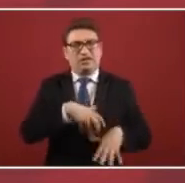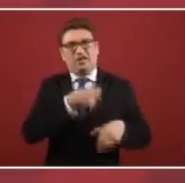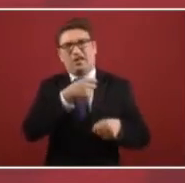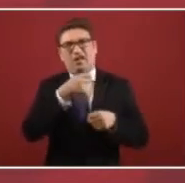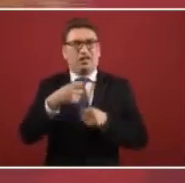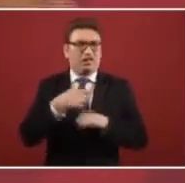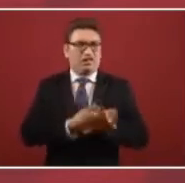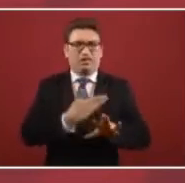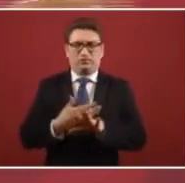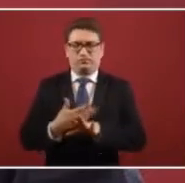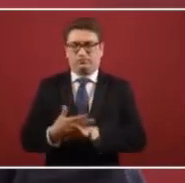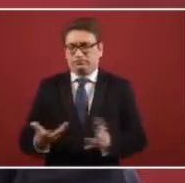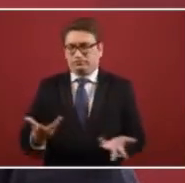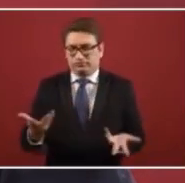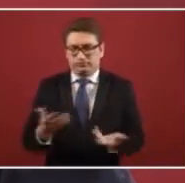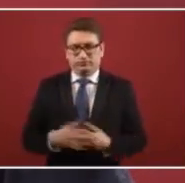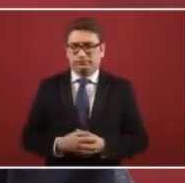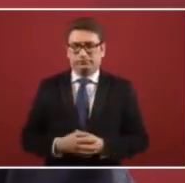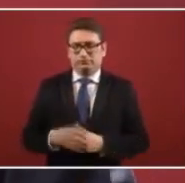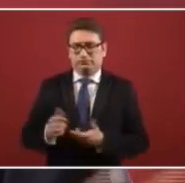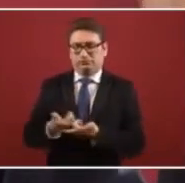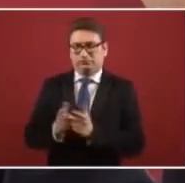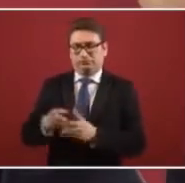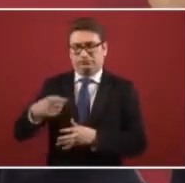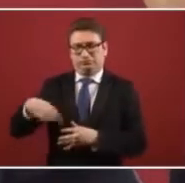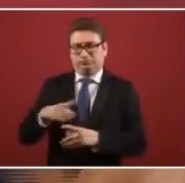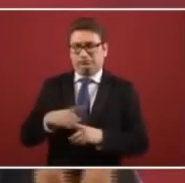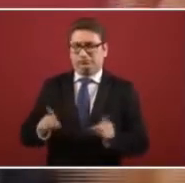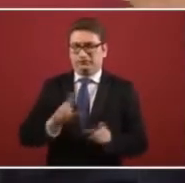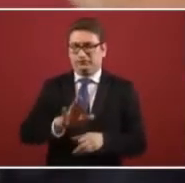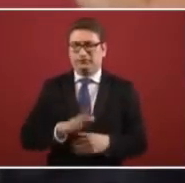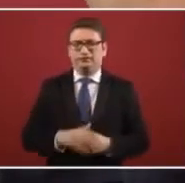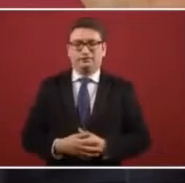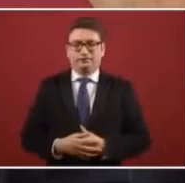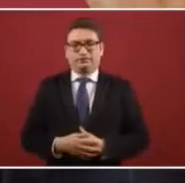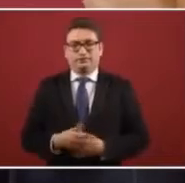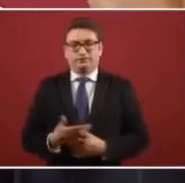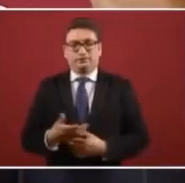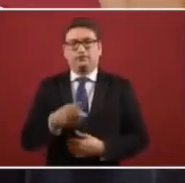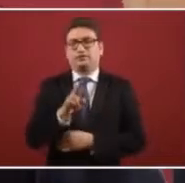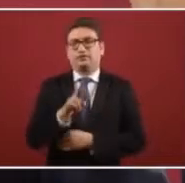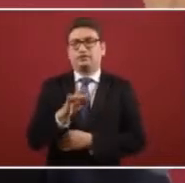and they are not anarchists. Here I can say, imagine